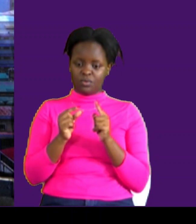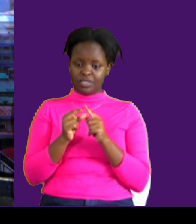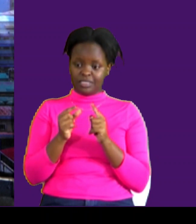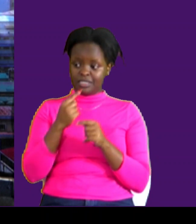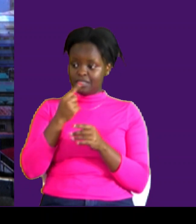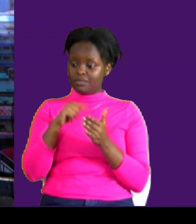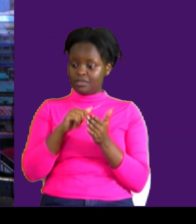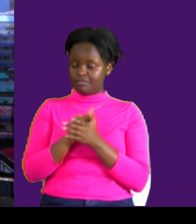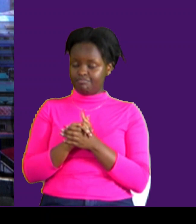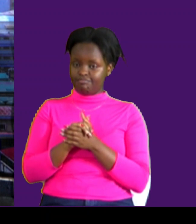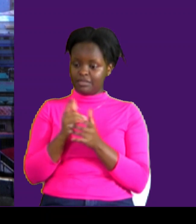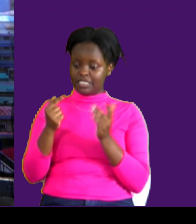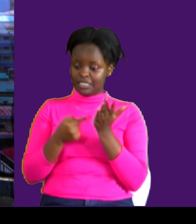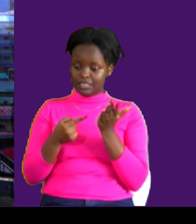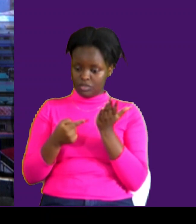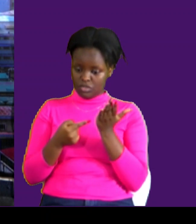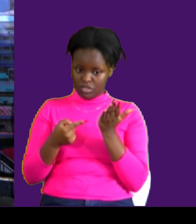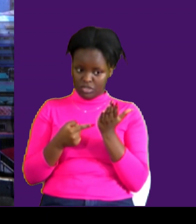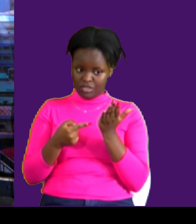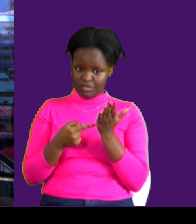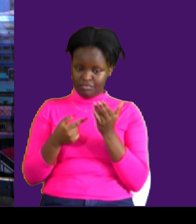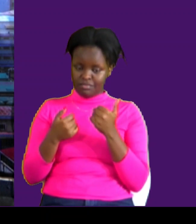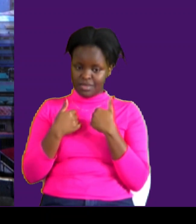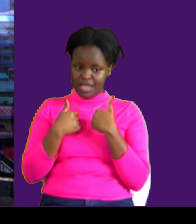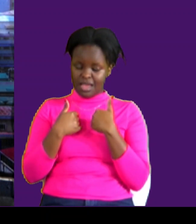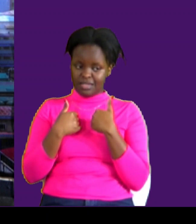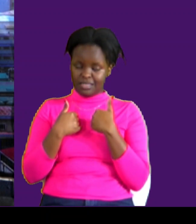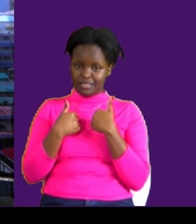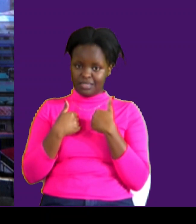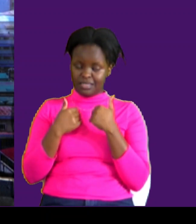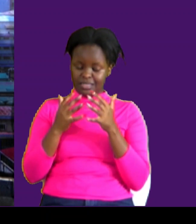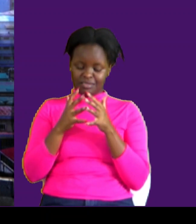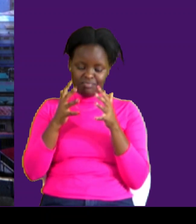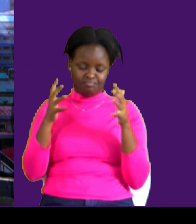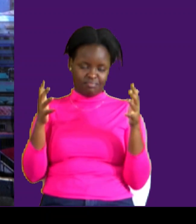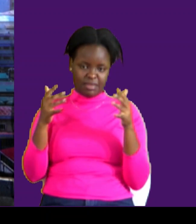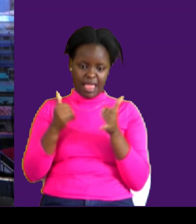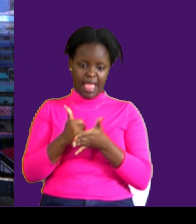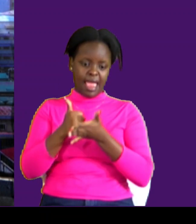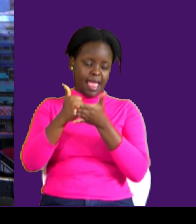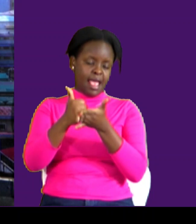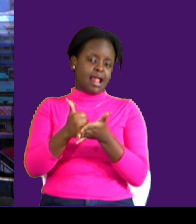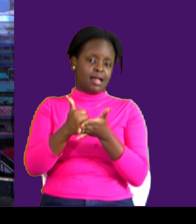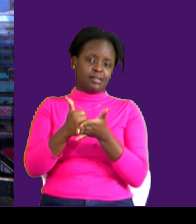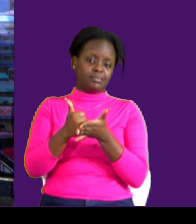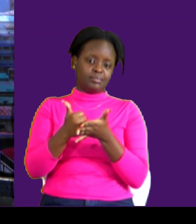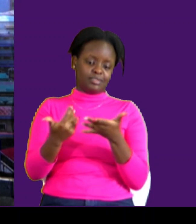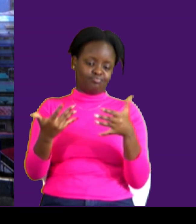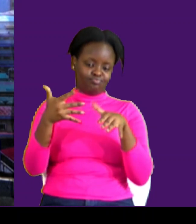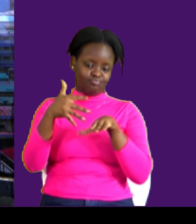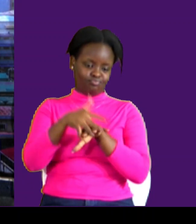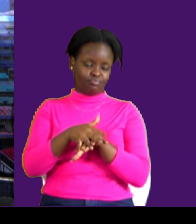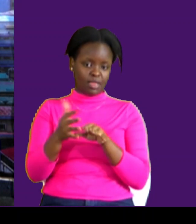that technology has at large helped incorporate